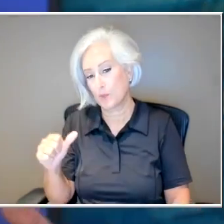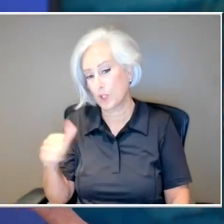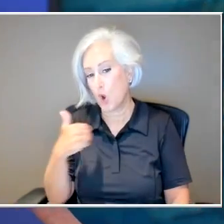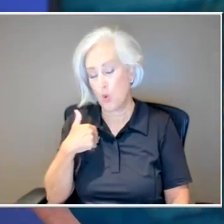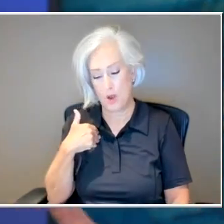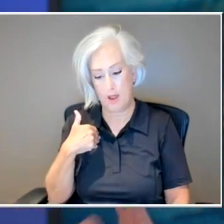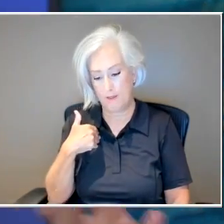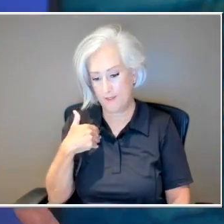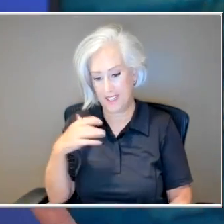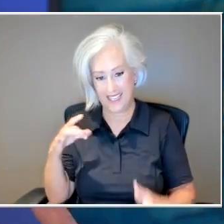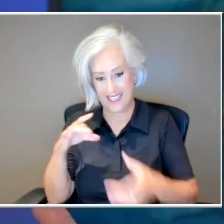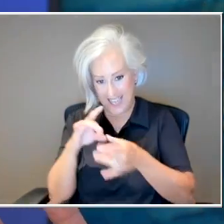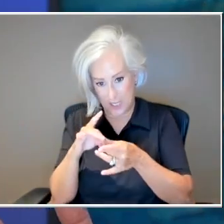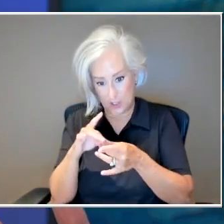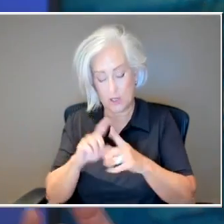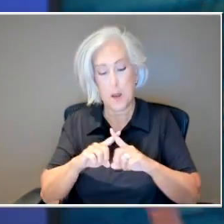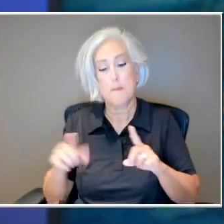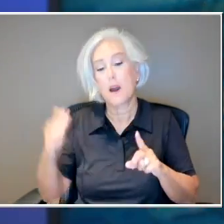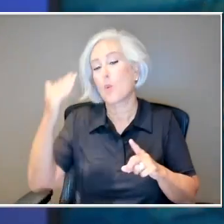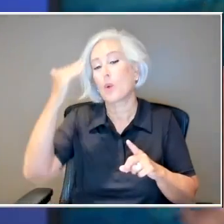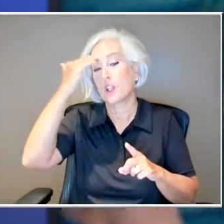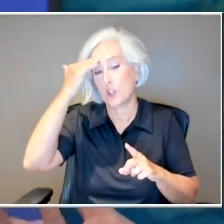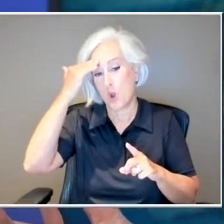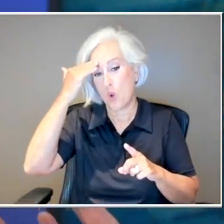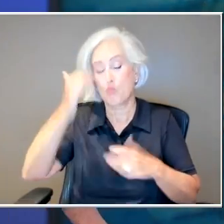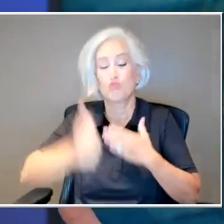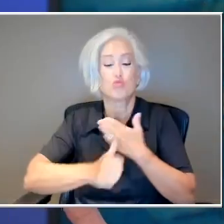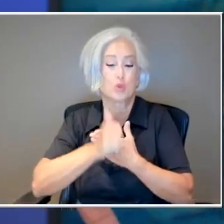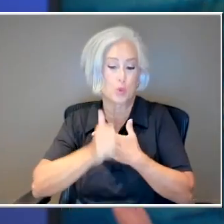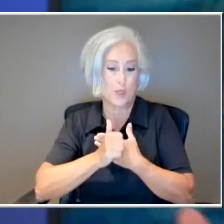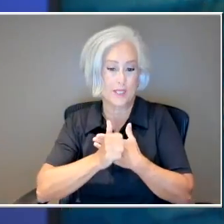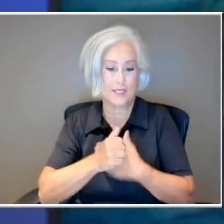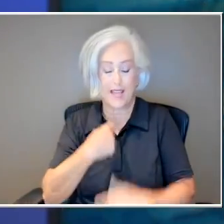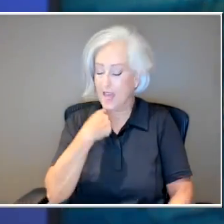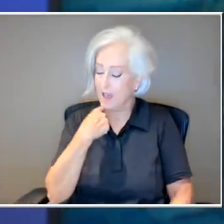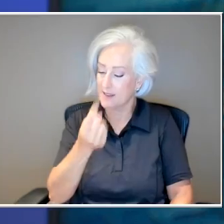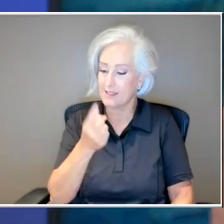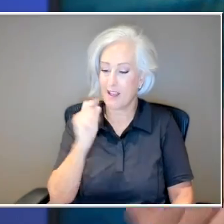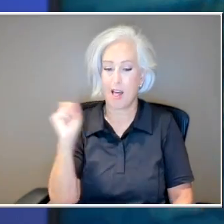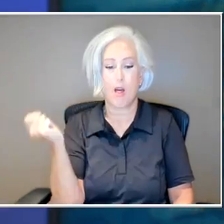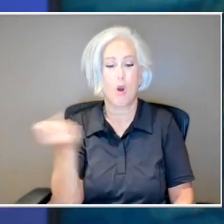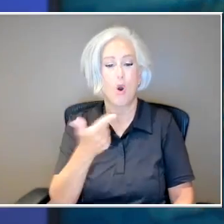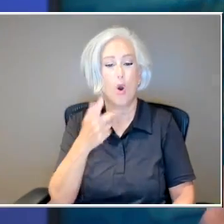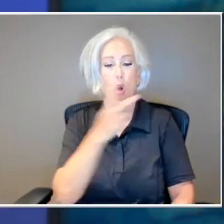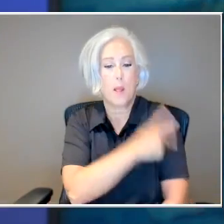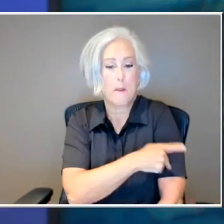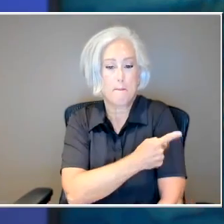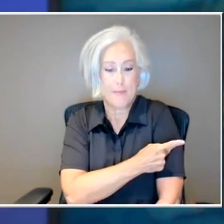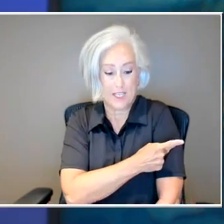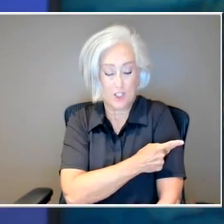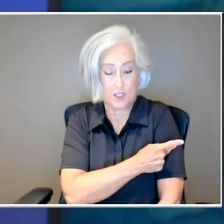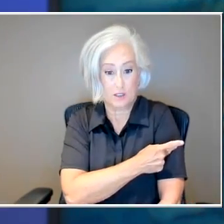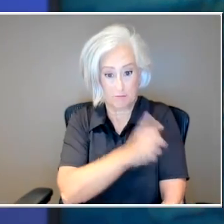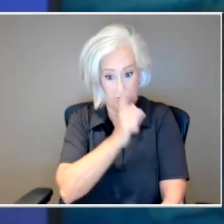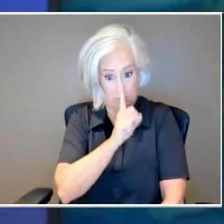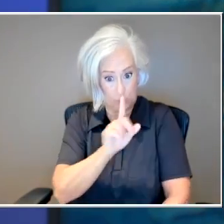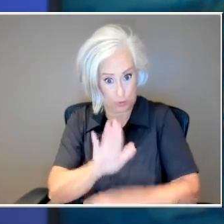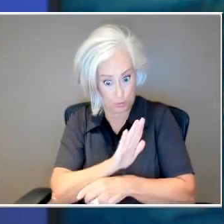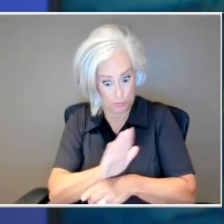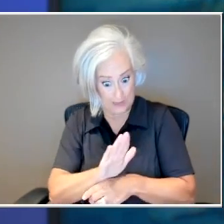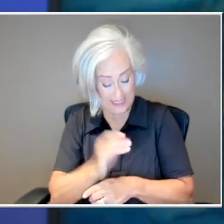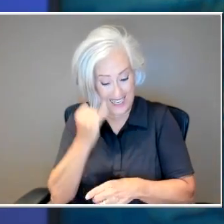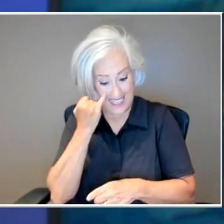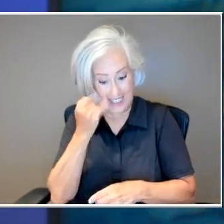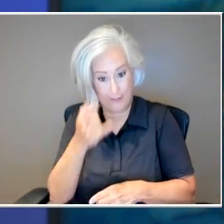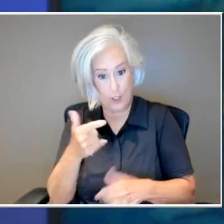do know that there is a risk. And so I say to all of my patients that for sure, if you've had a cancer, you should stay